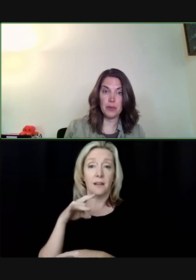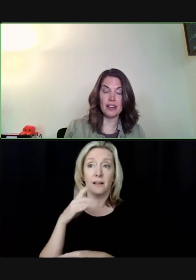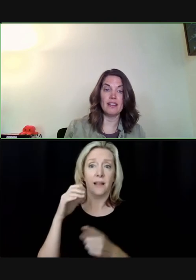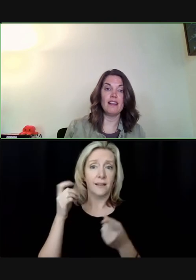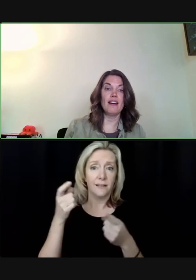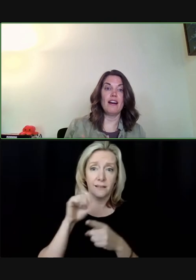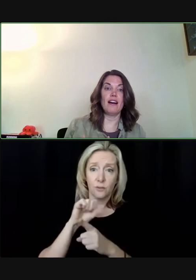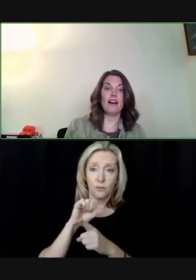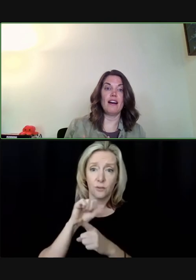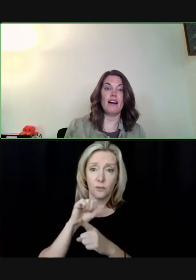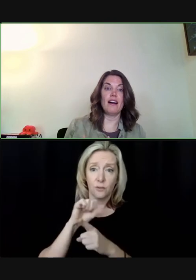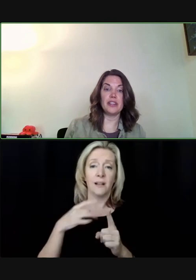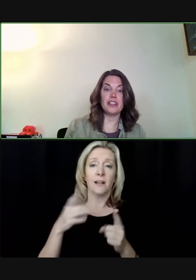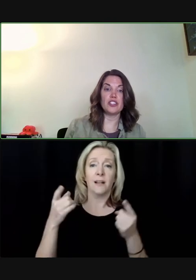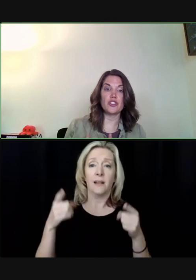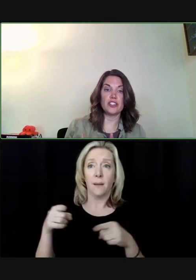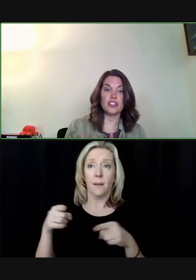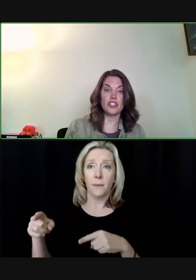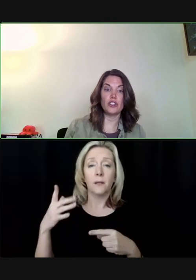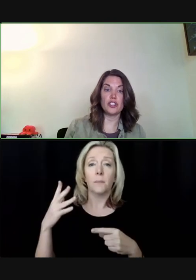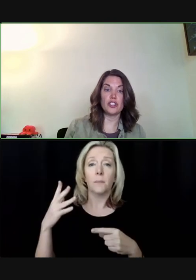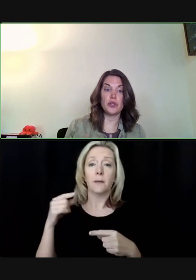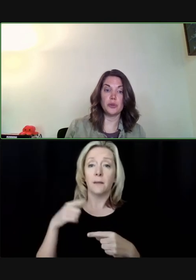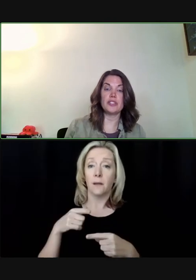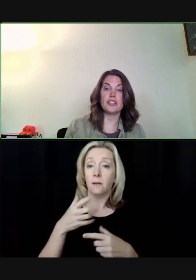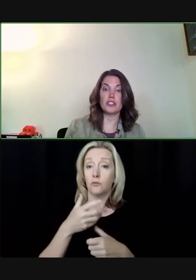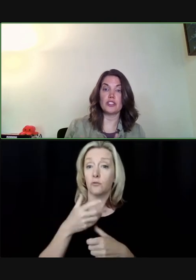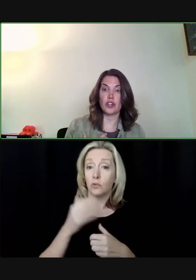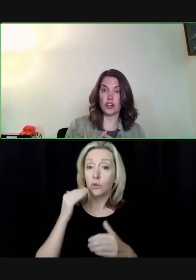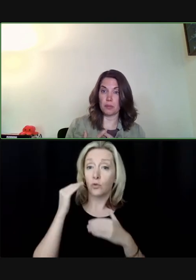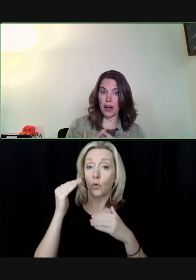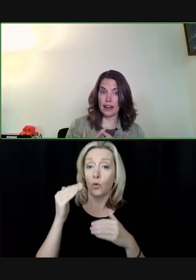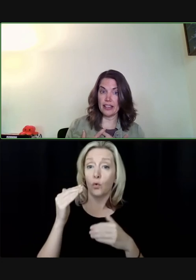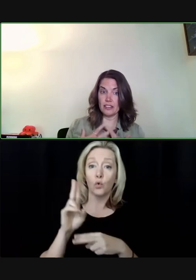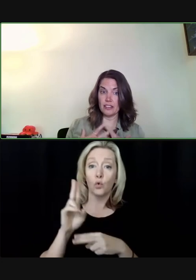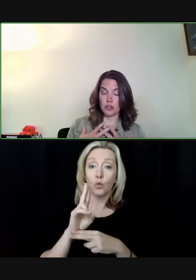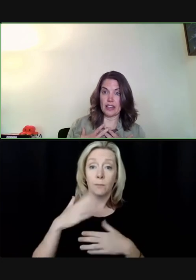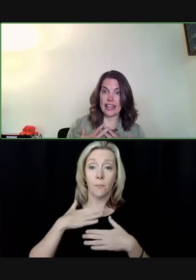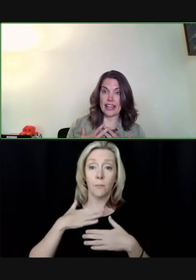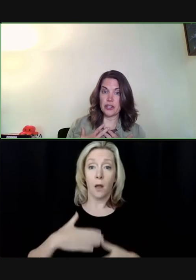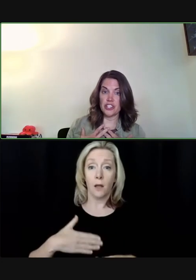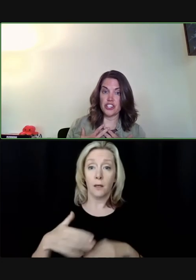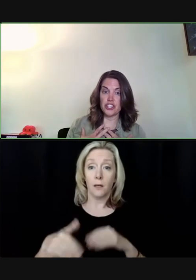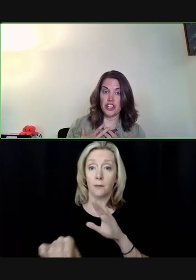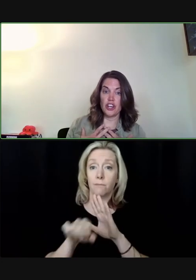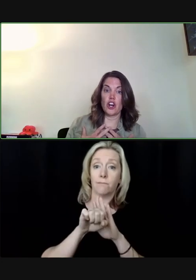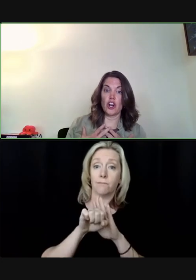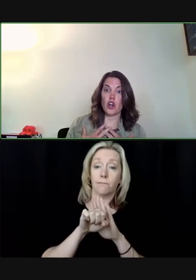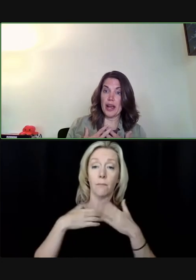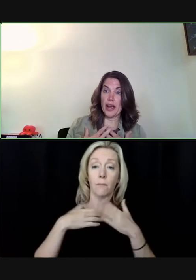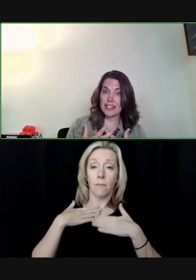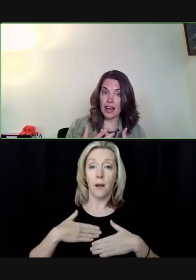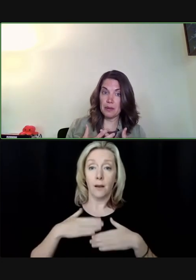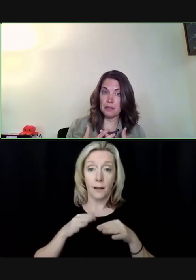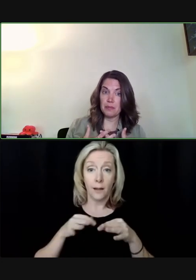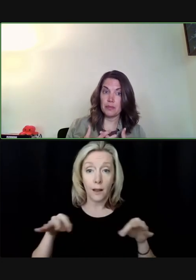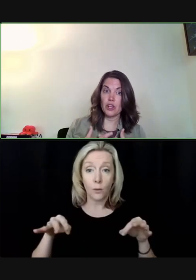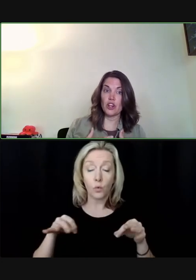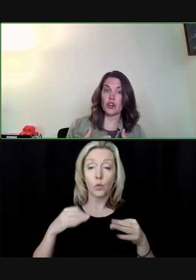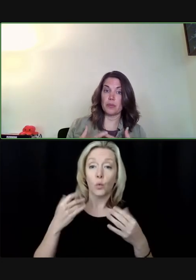going to happen. But this trusted adult uses her body language, her